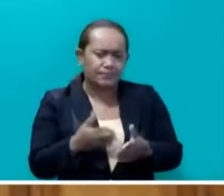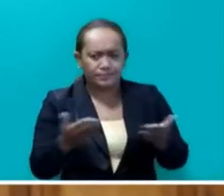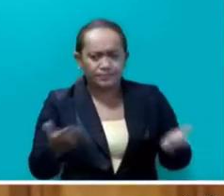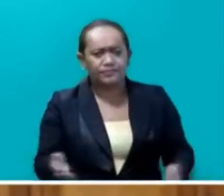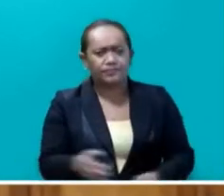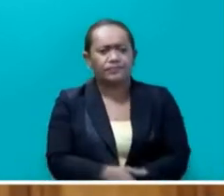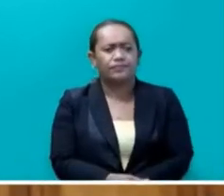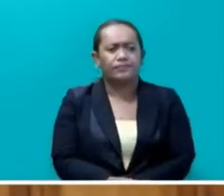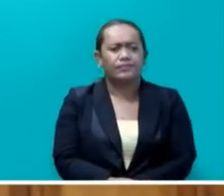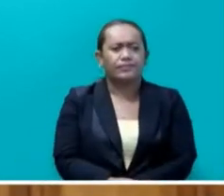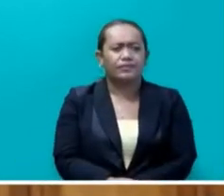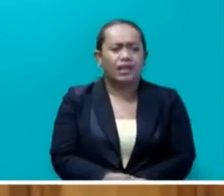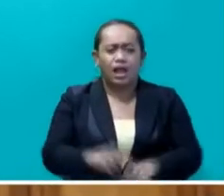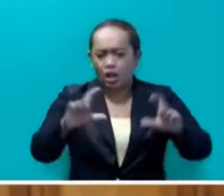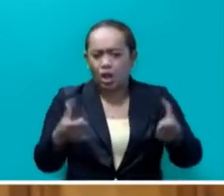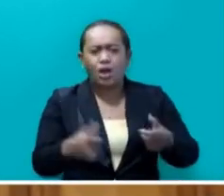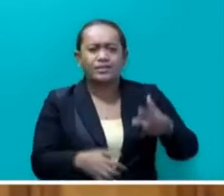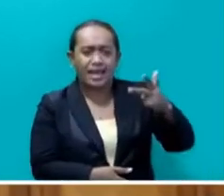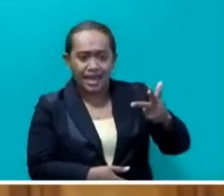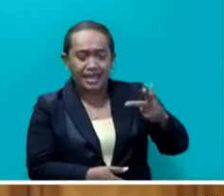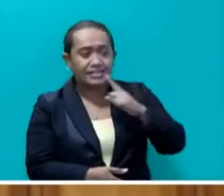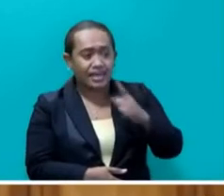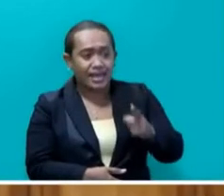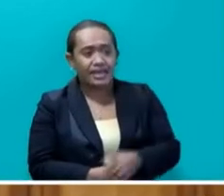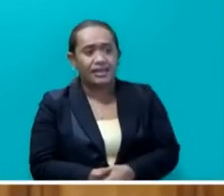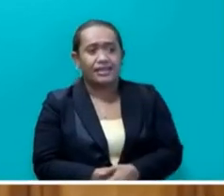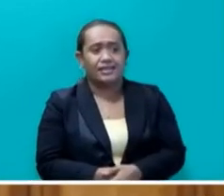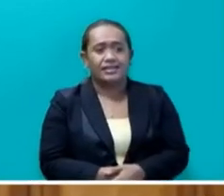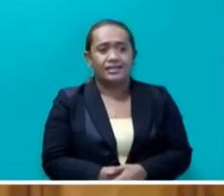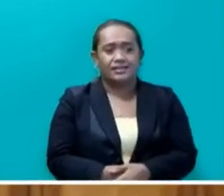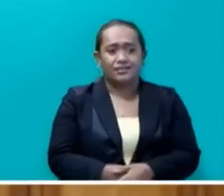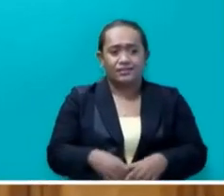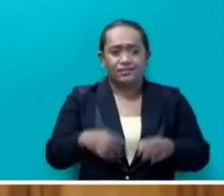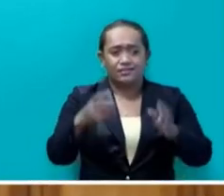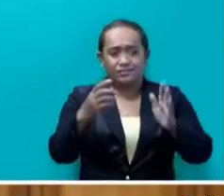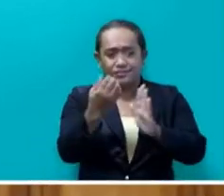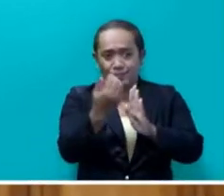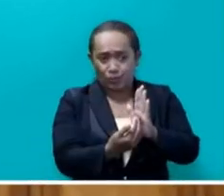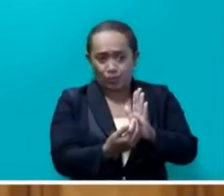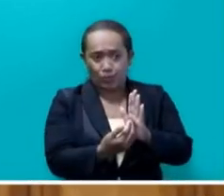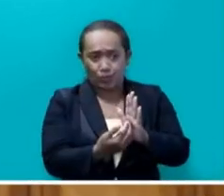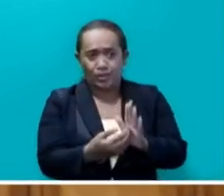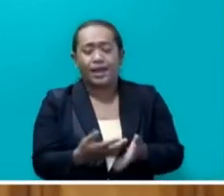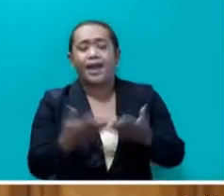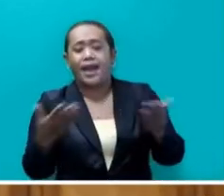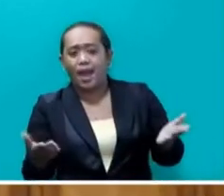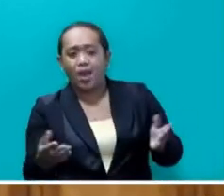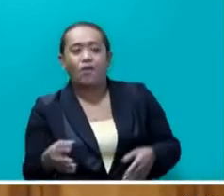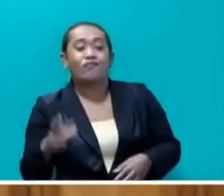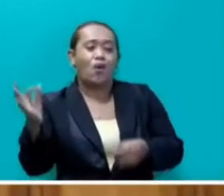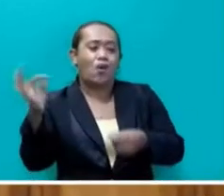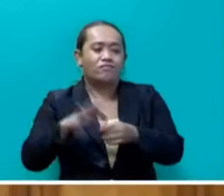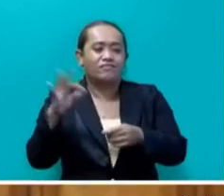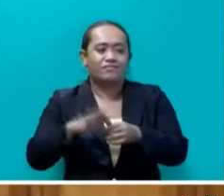so silly. Clause 8, Honorable Speaker, fiscal strategy is mere bells and whistles for elections in 2022.